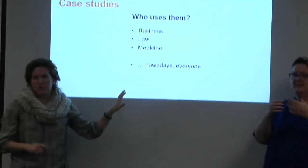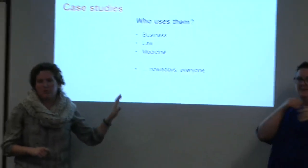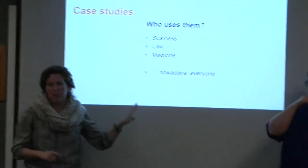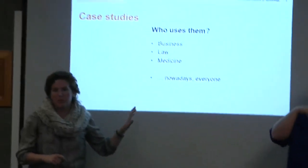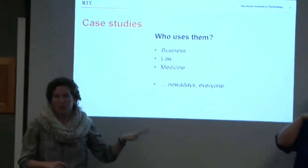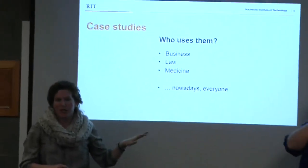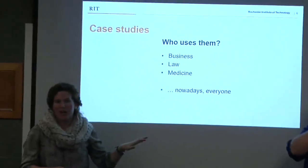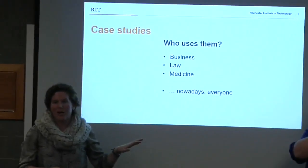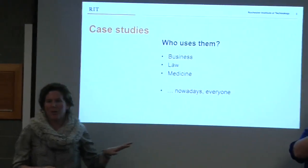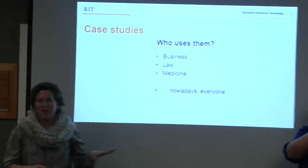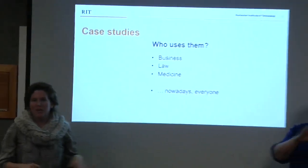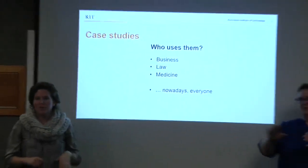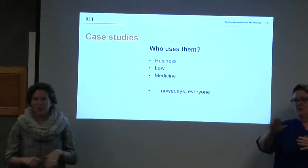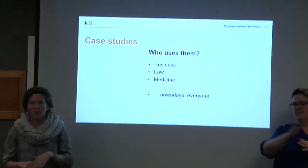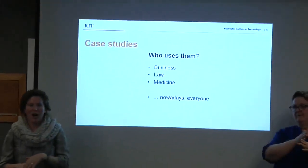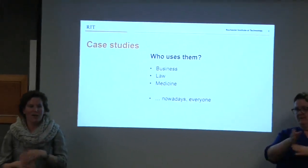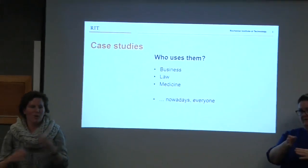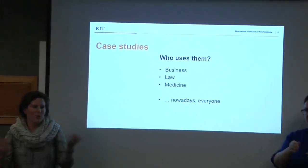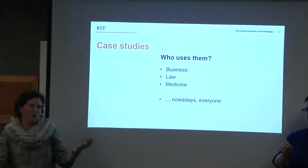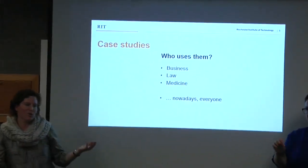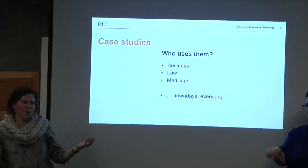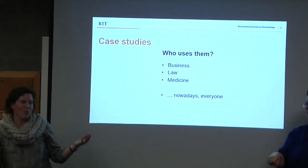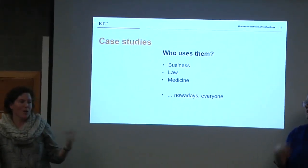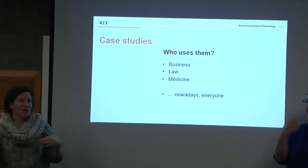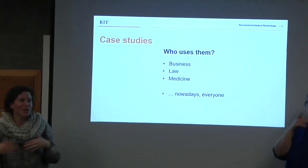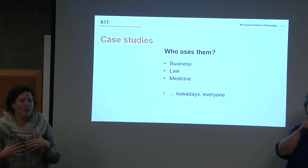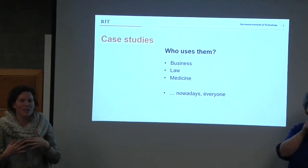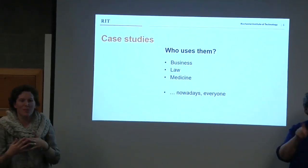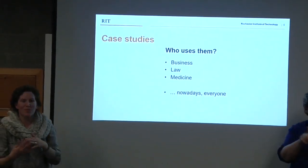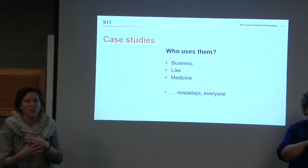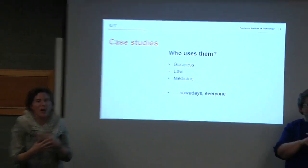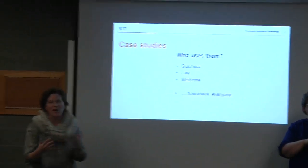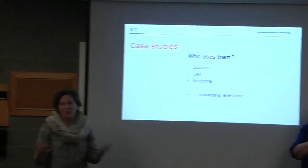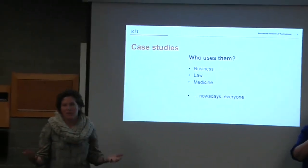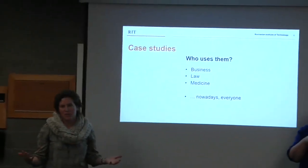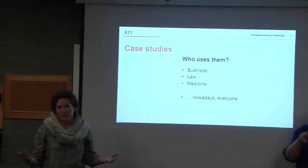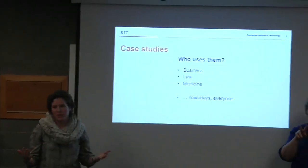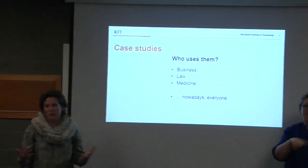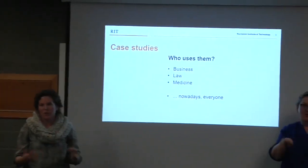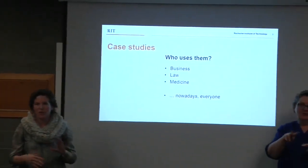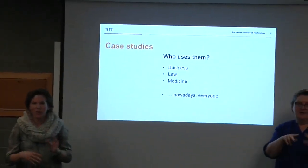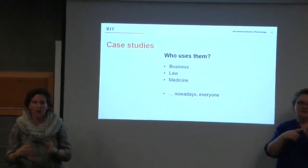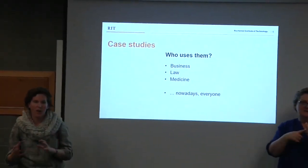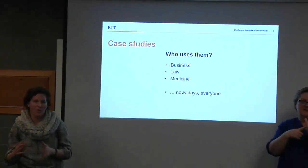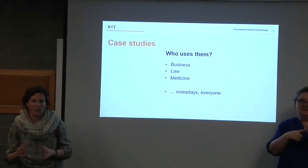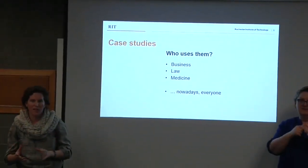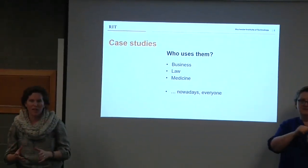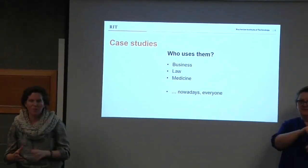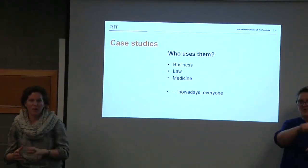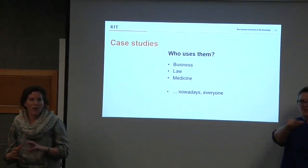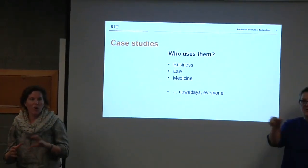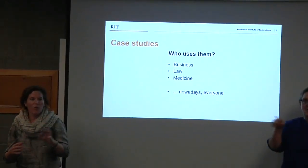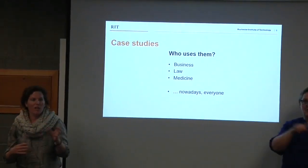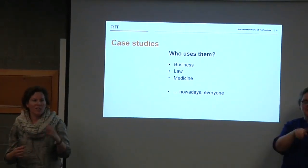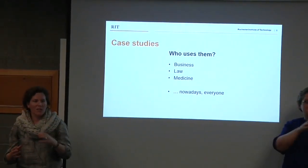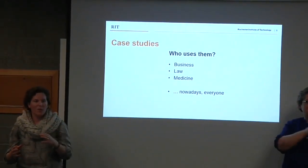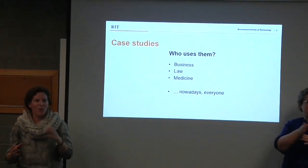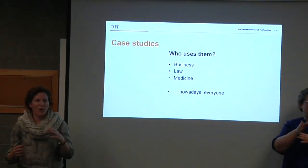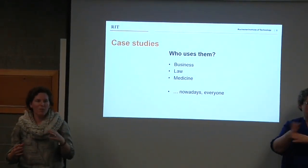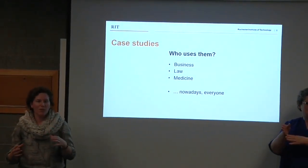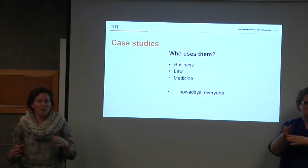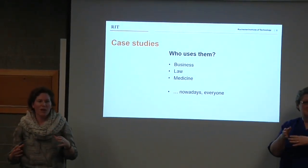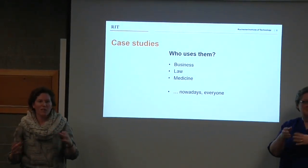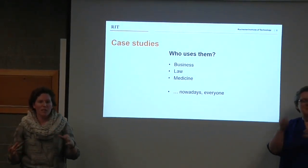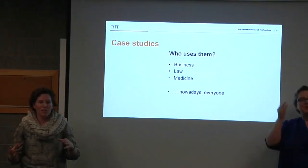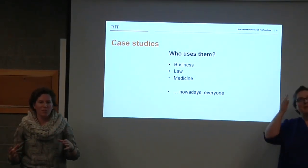approach in your field right now. So I didn't know who was going to show up, but we can look at examples from anybody's field, right? And we're going to look at a couple today, but we can think about